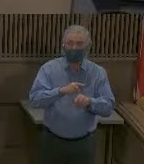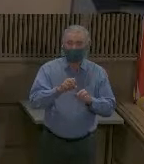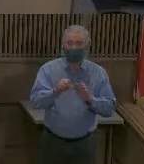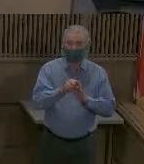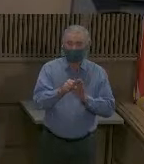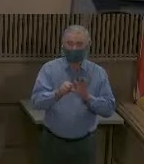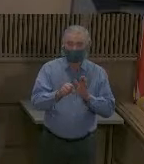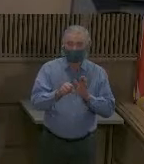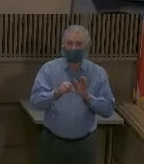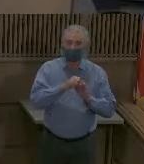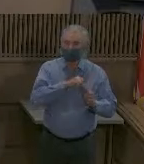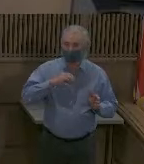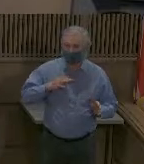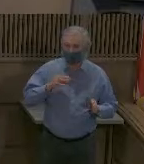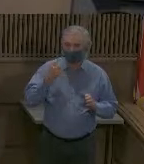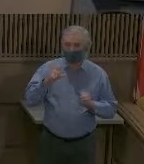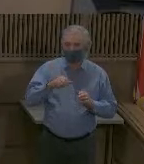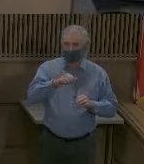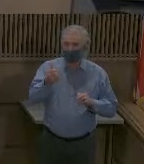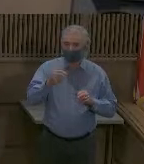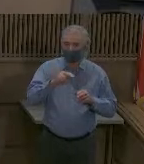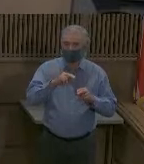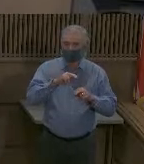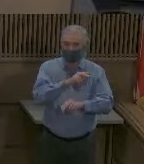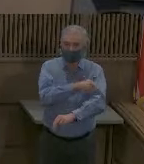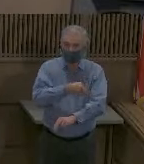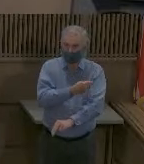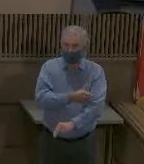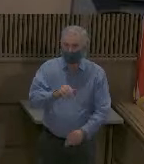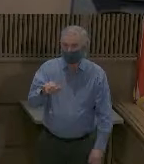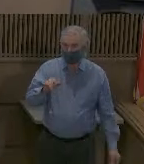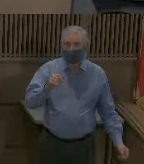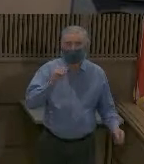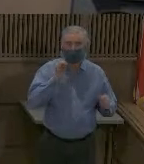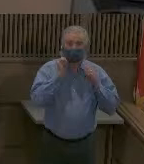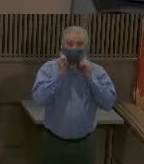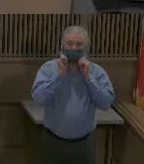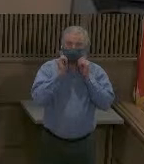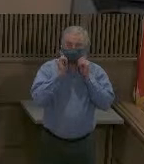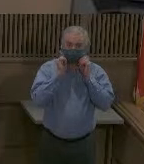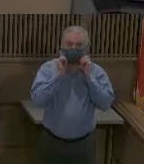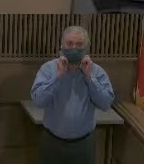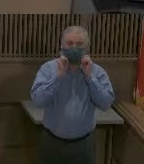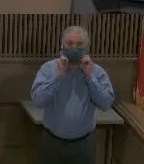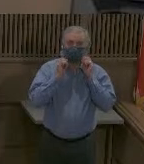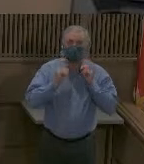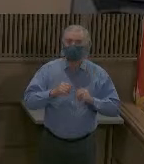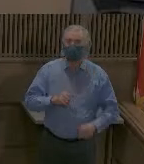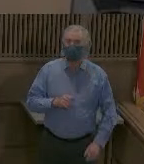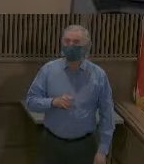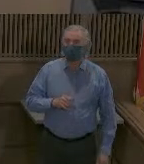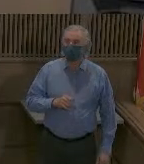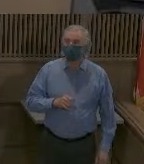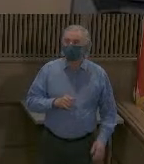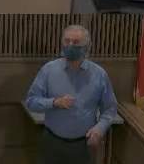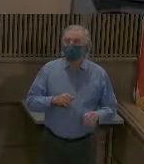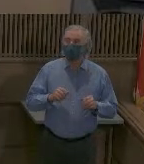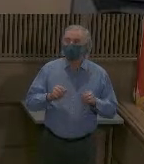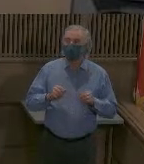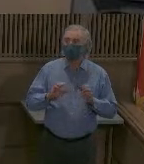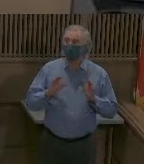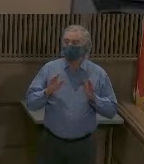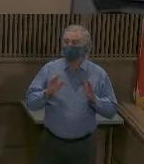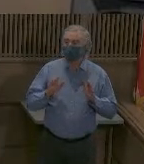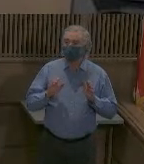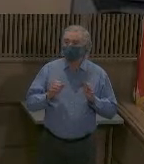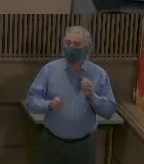share it. There are also some other primary care offices expanding to provide vaccinations. And so the main thing is